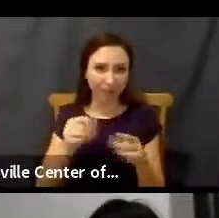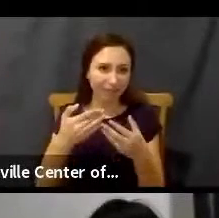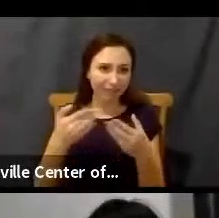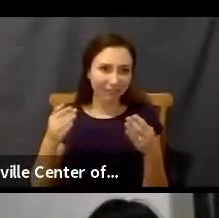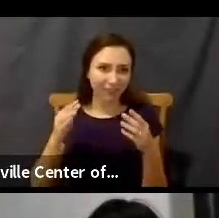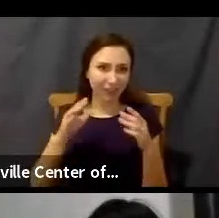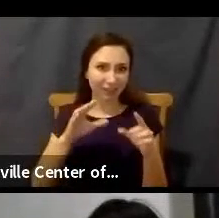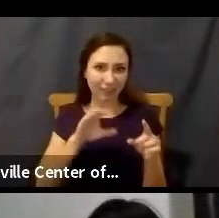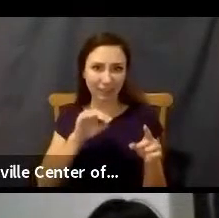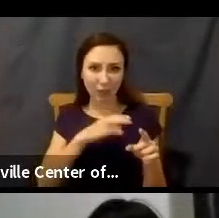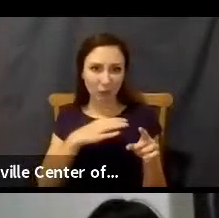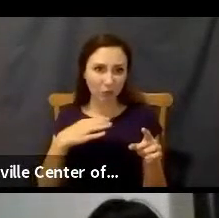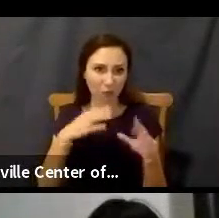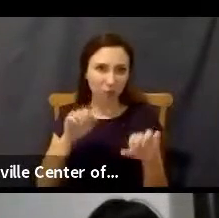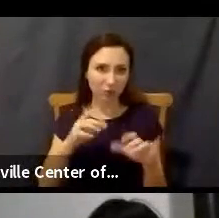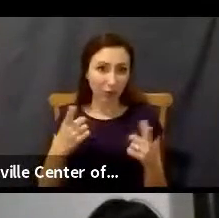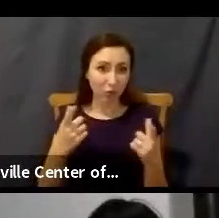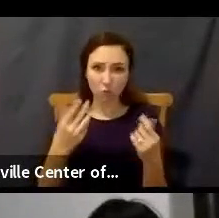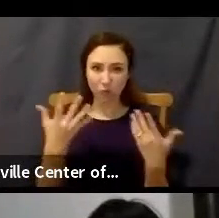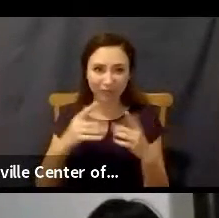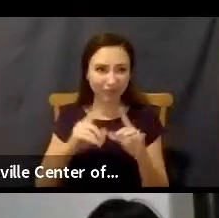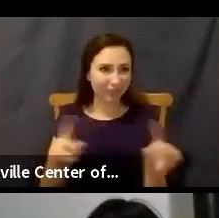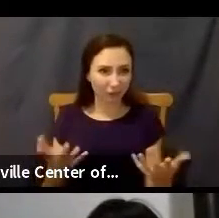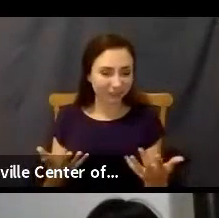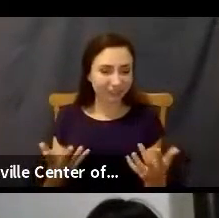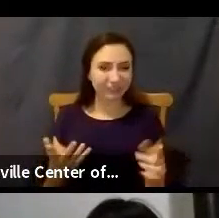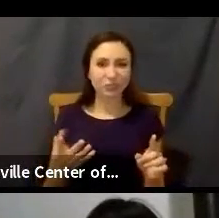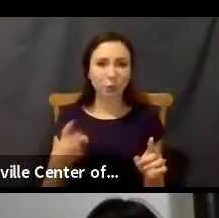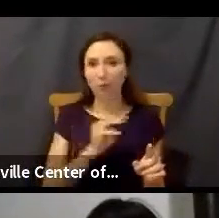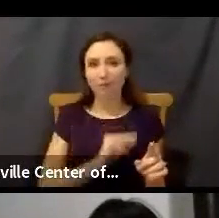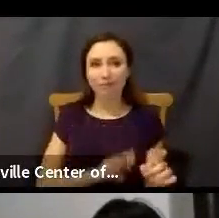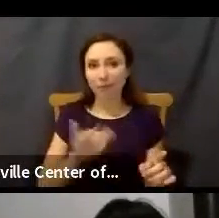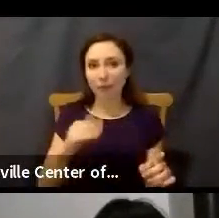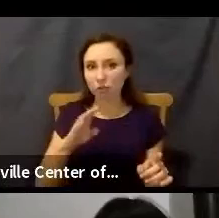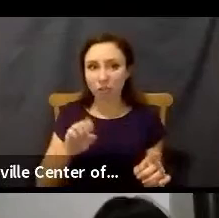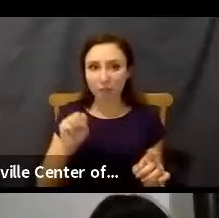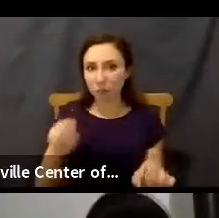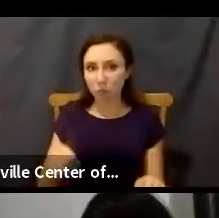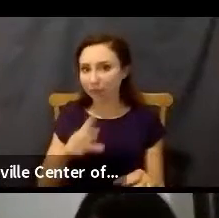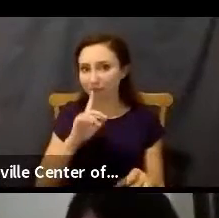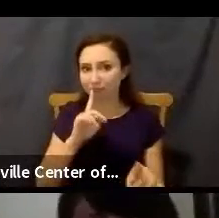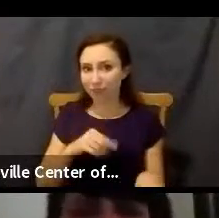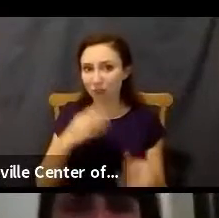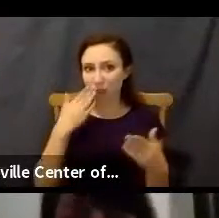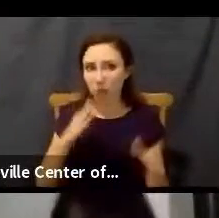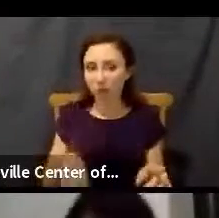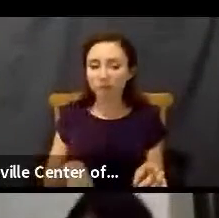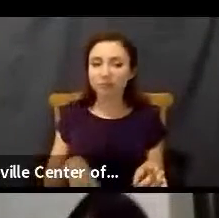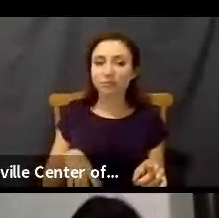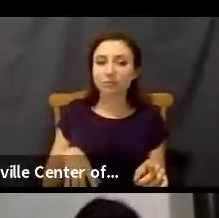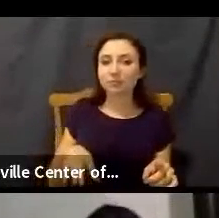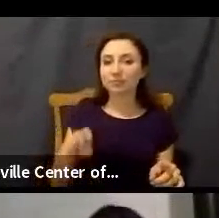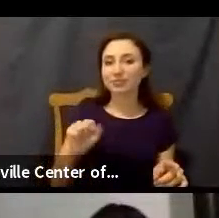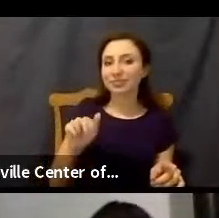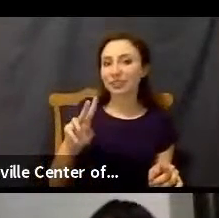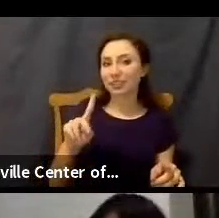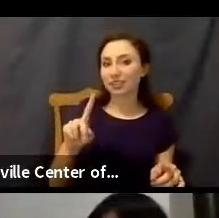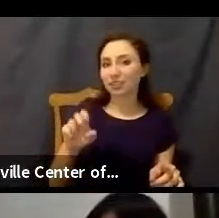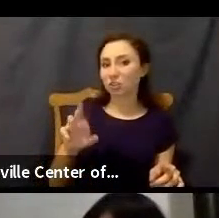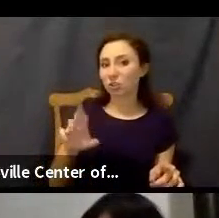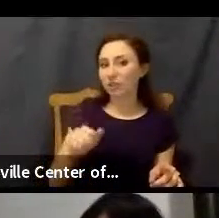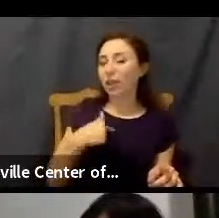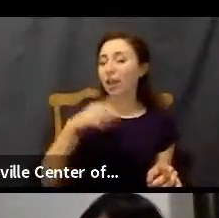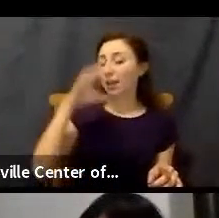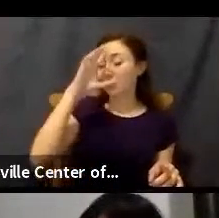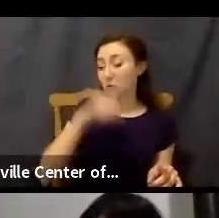do? And what's the differentiator between those things? Or Mayor Jacobs, you can. So I'll take a first crack at it. I assume when you're talking